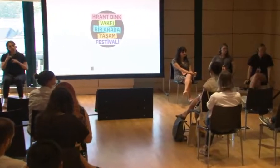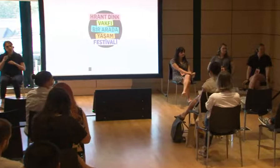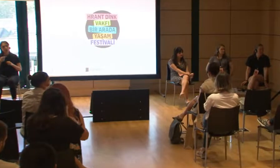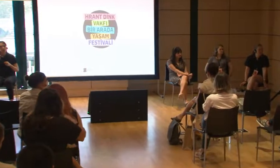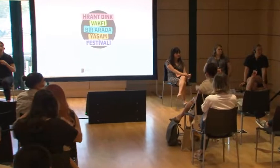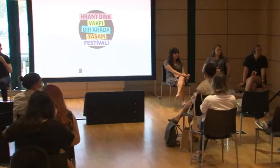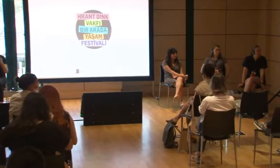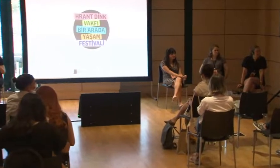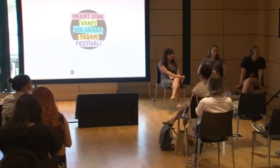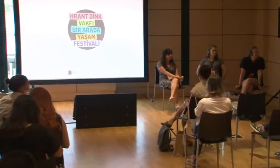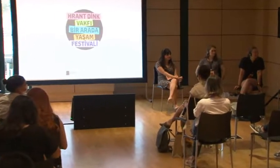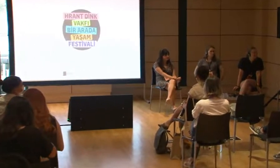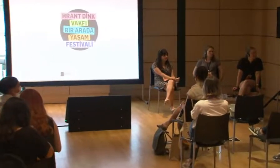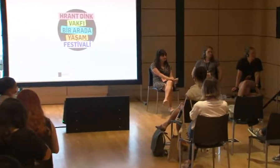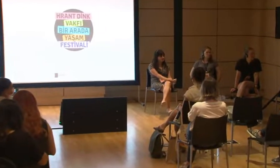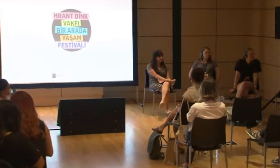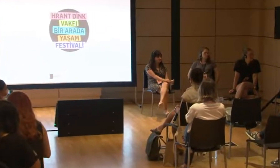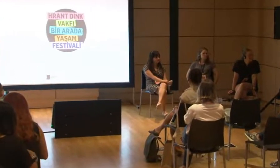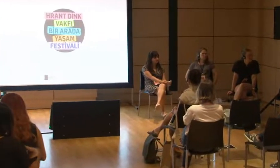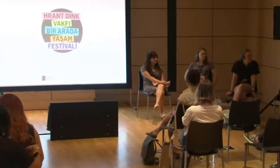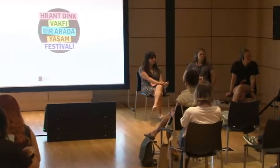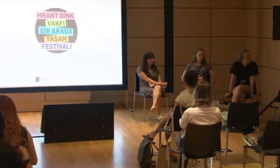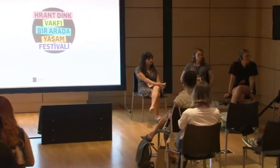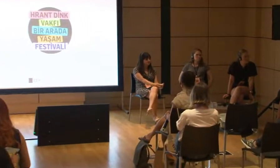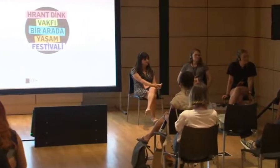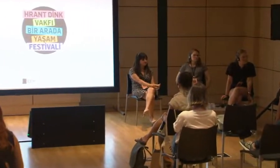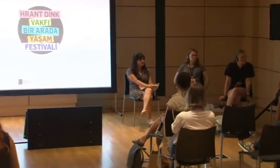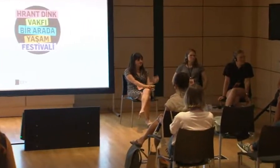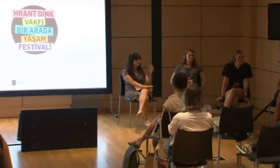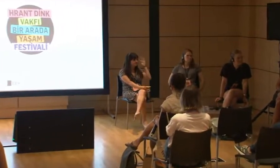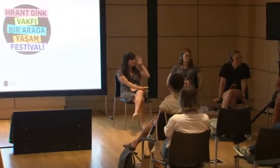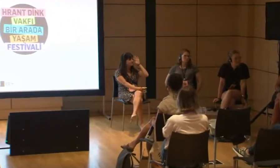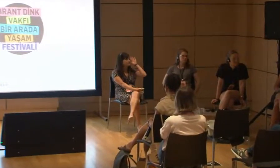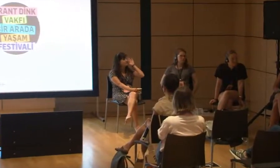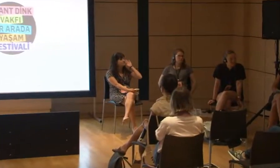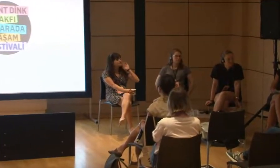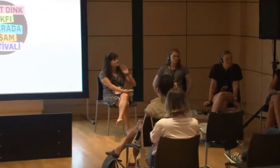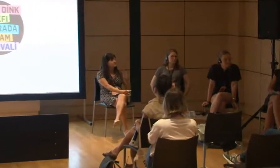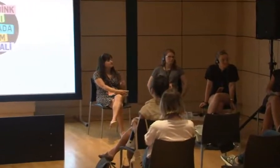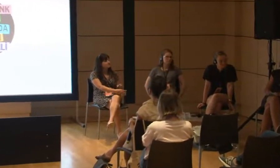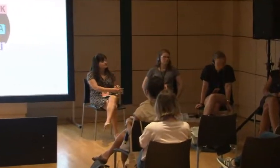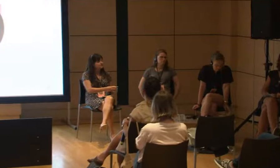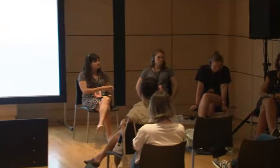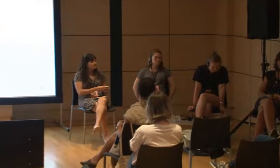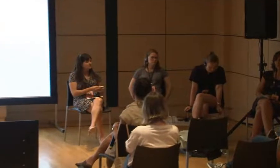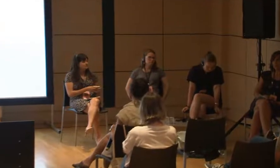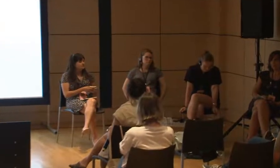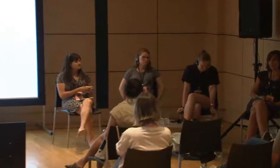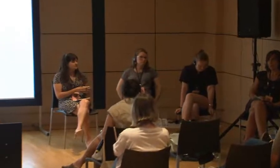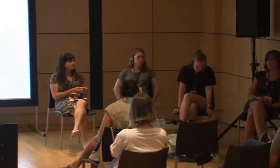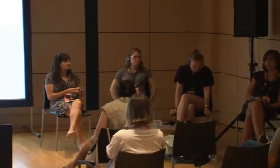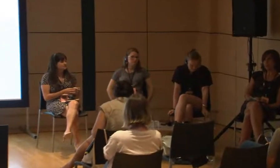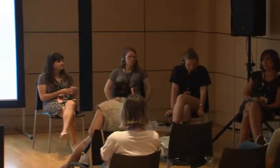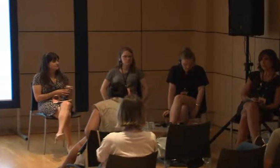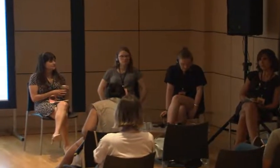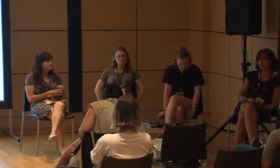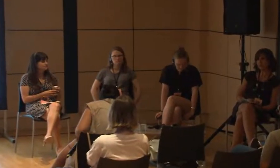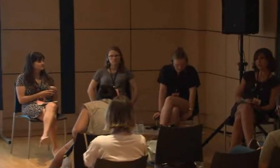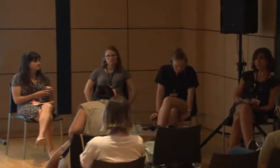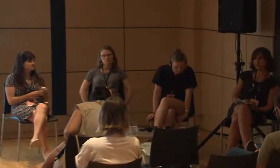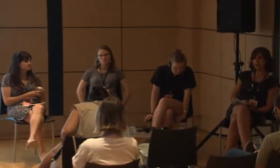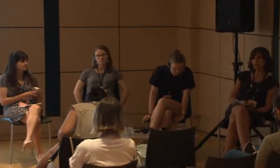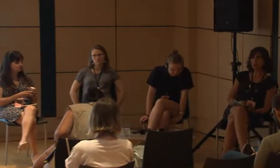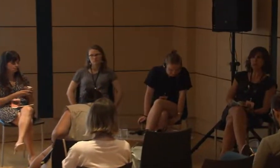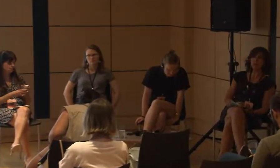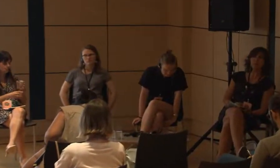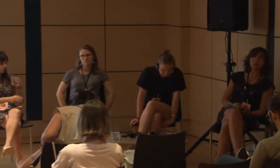activism are hot topics in turkey we debate these topics in turkey as well but i could